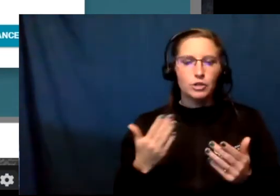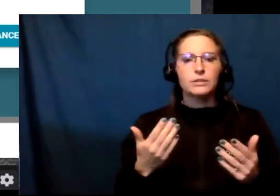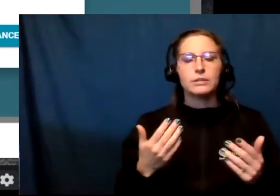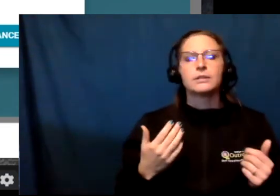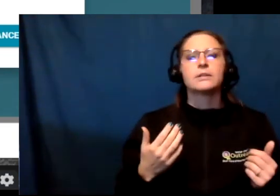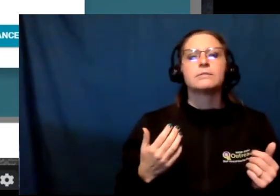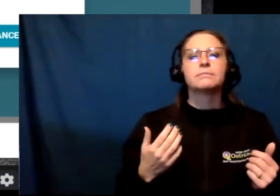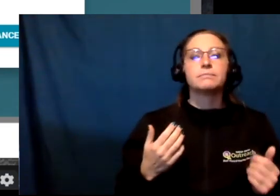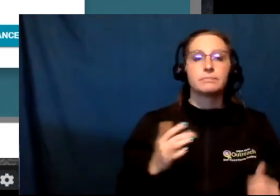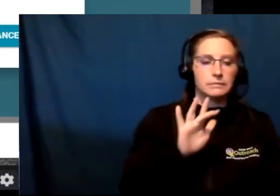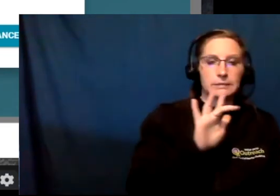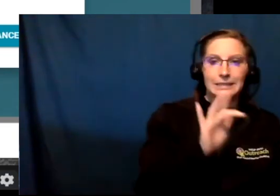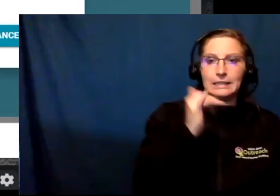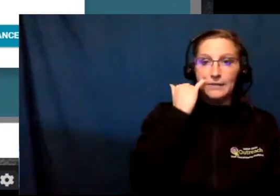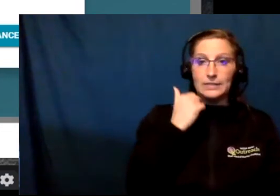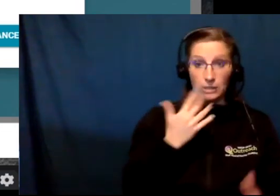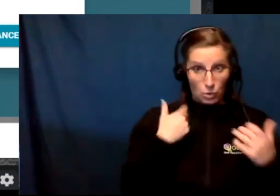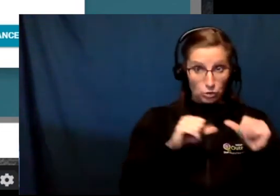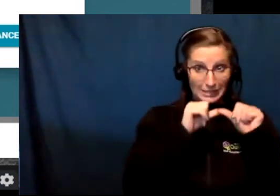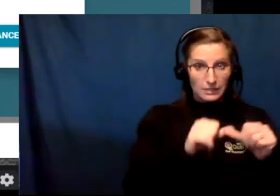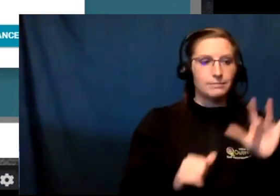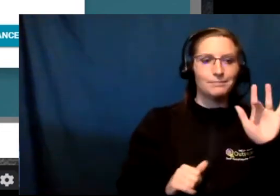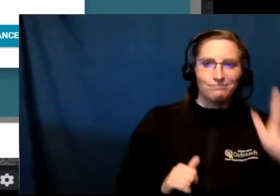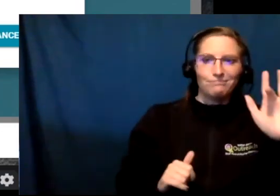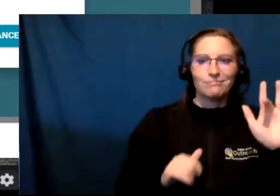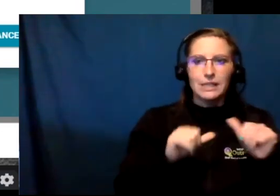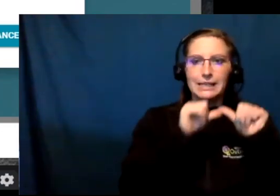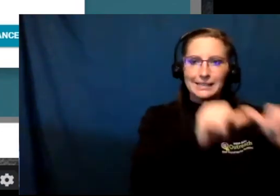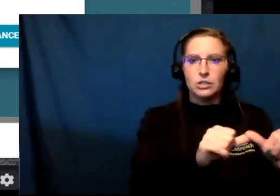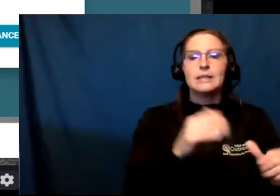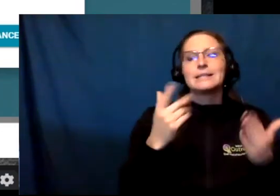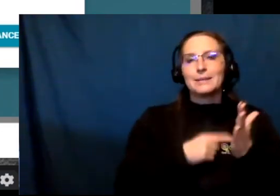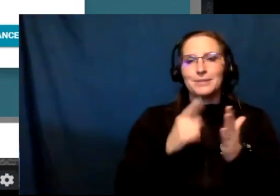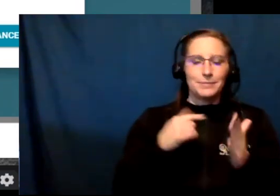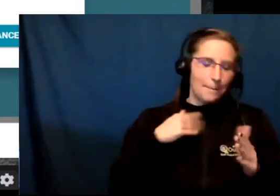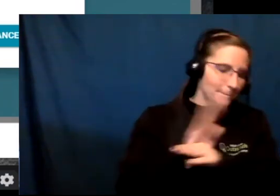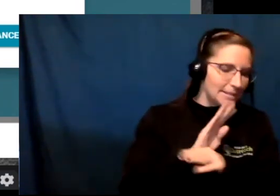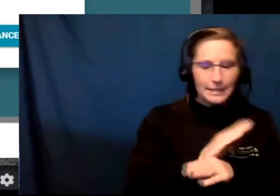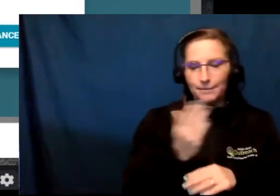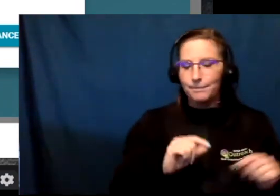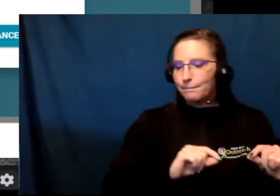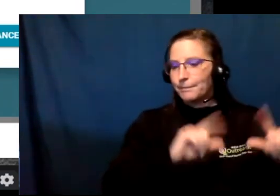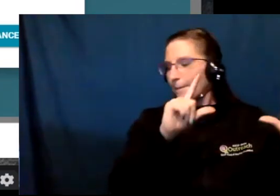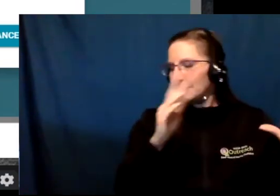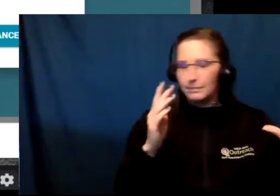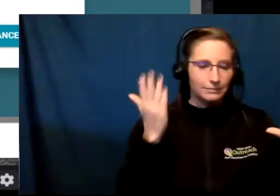And you want to hit continue. Sometimes I think I probably miss that because it just pops up and then it's